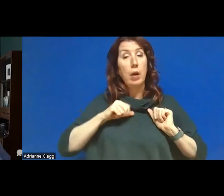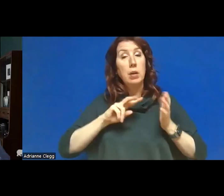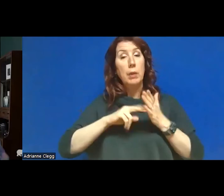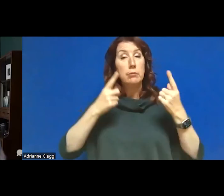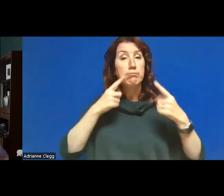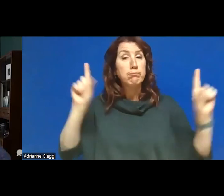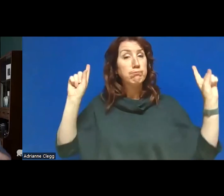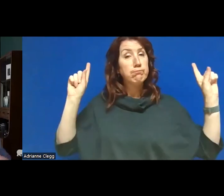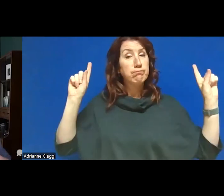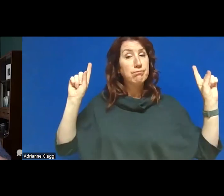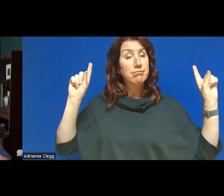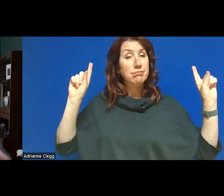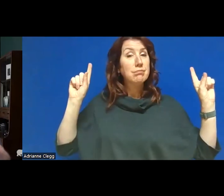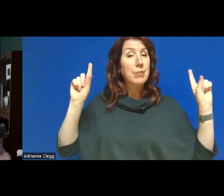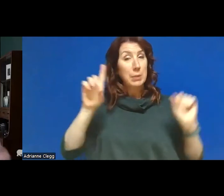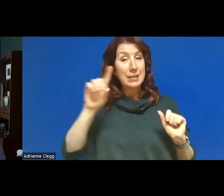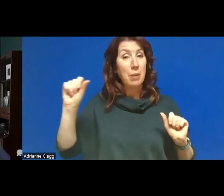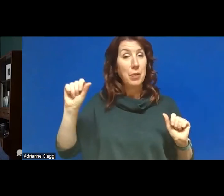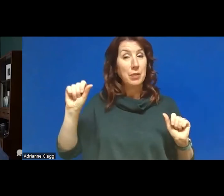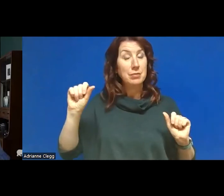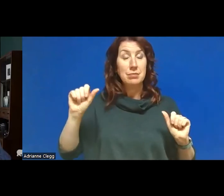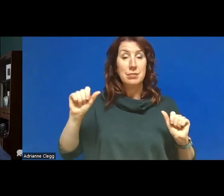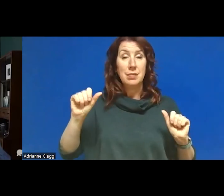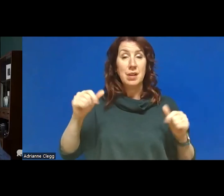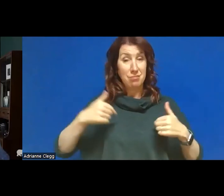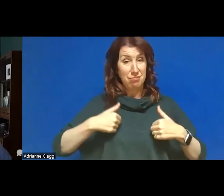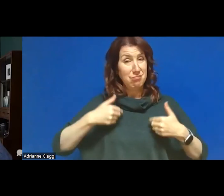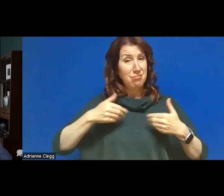I am okay with being disabled.